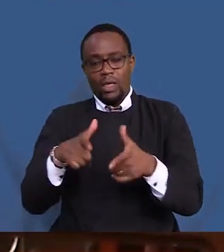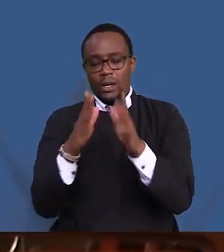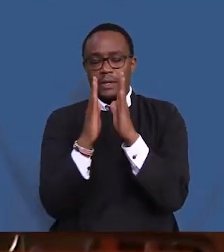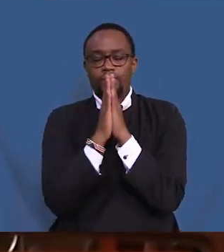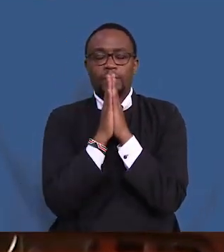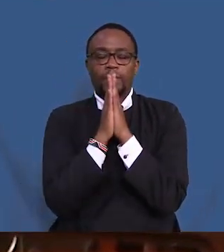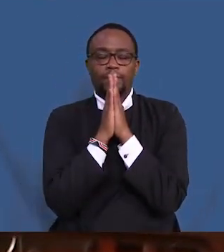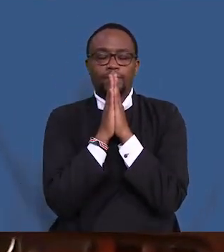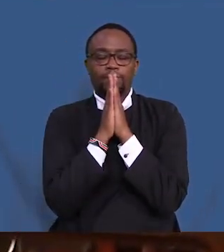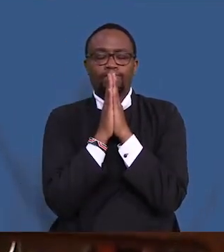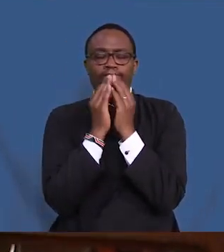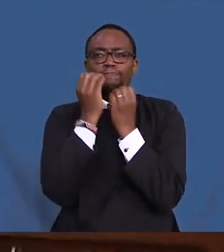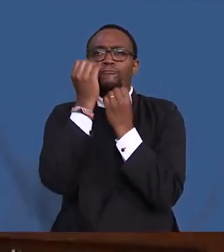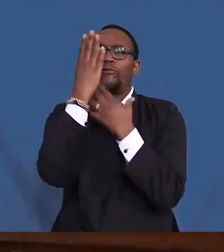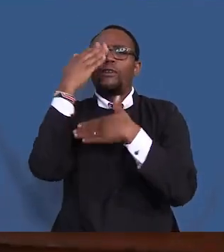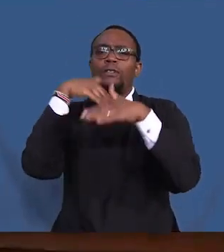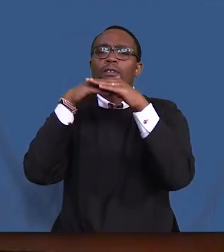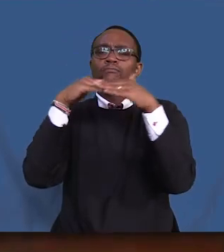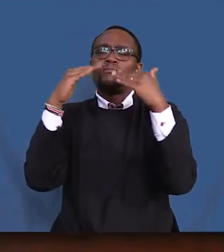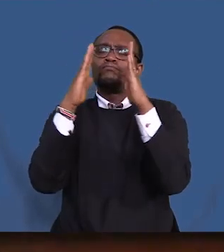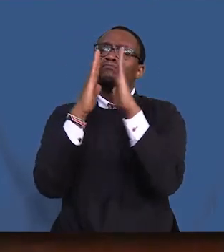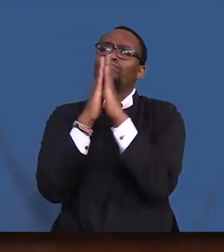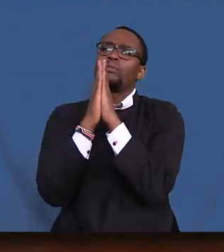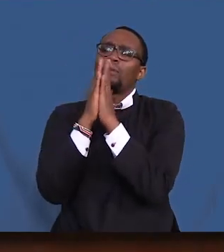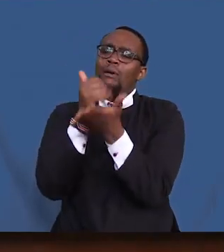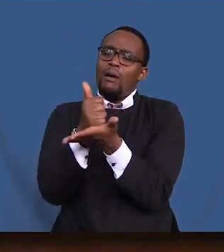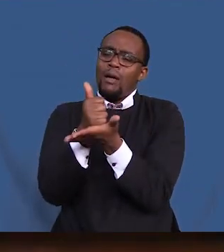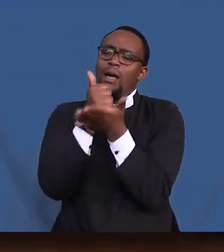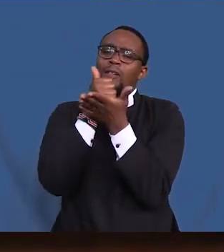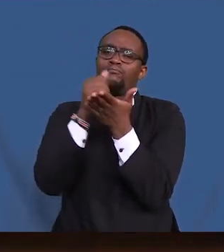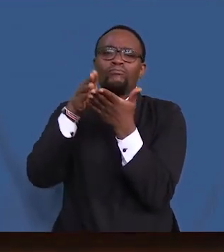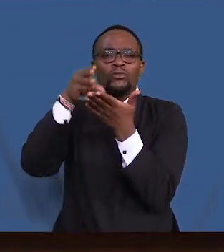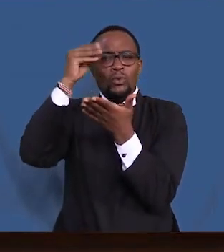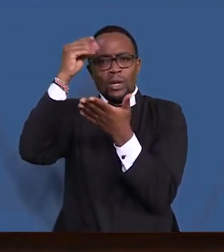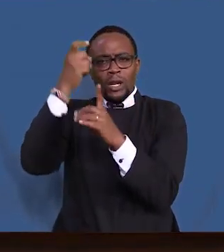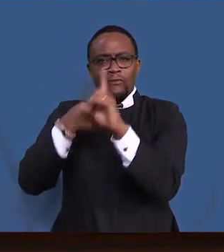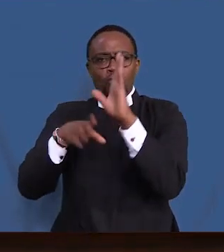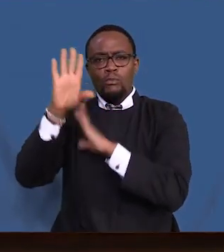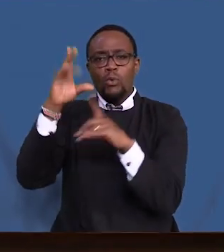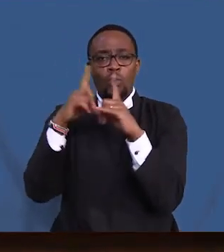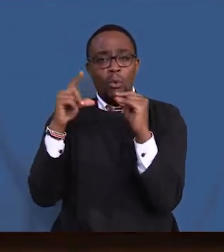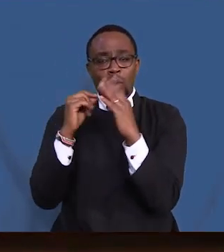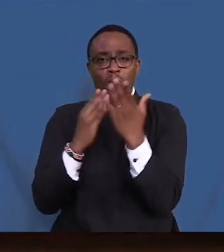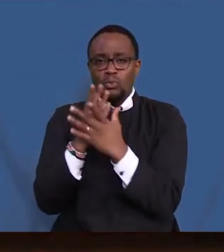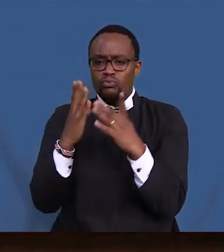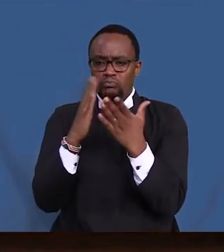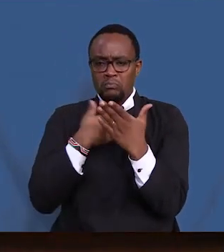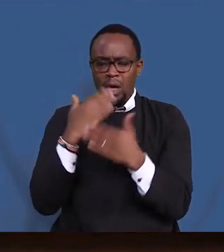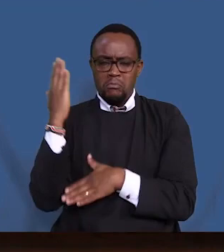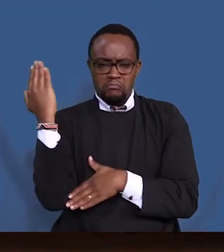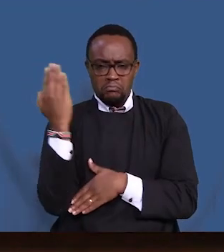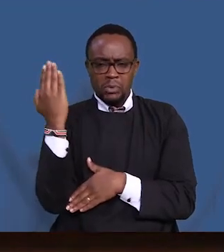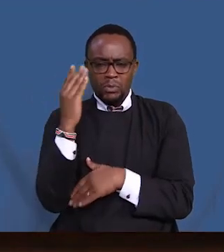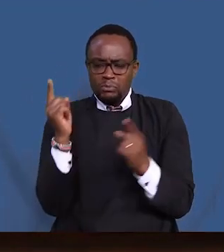pray. Our Father in heaven, we pray that you may help us to learn from your word, that through the words that I share